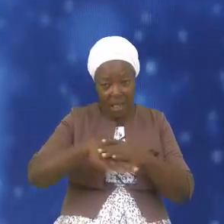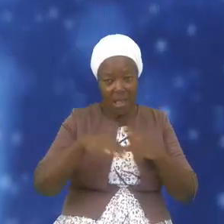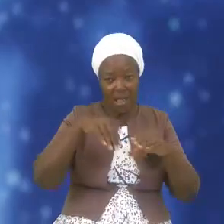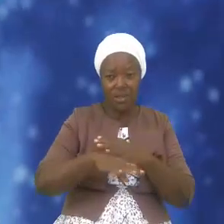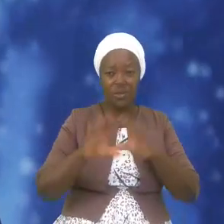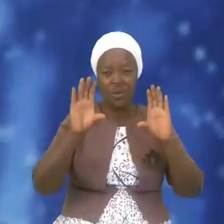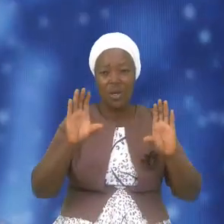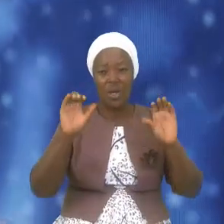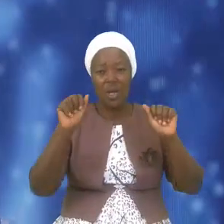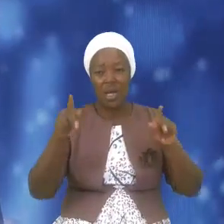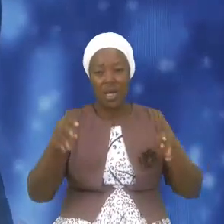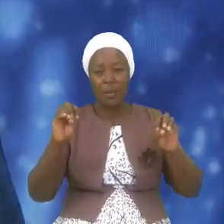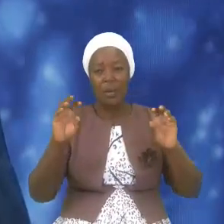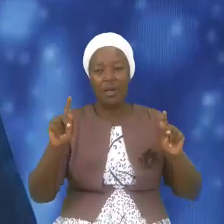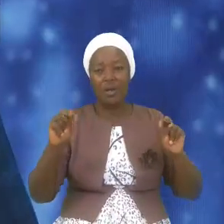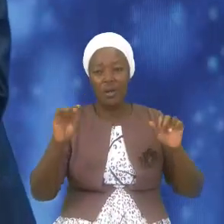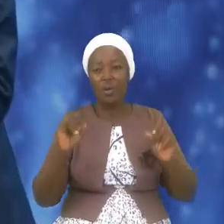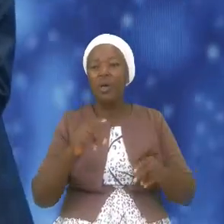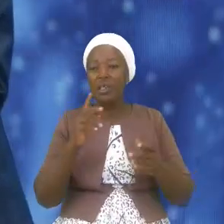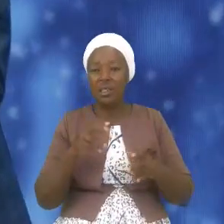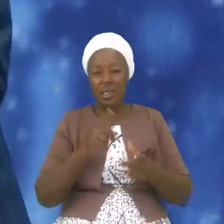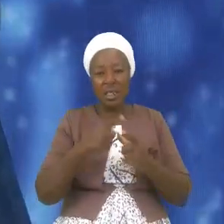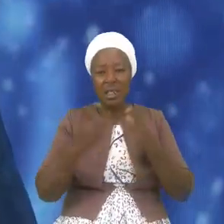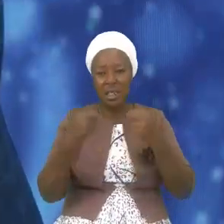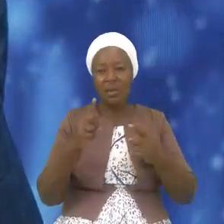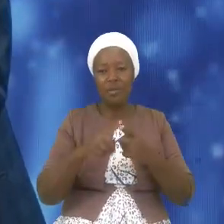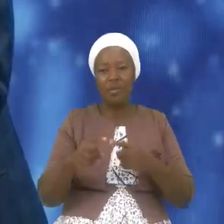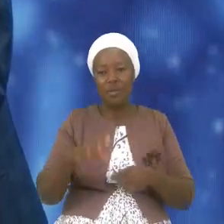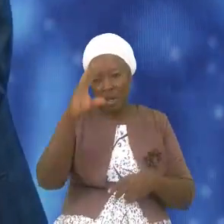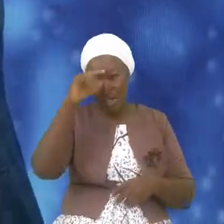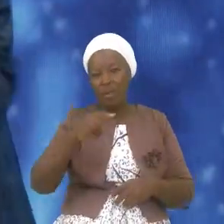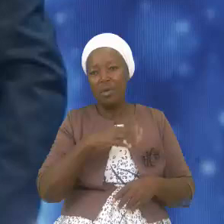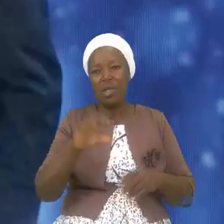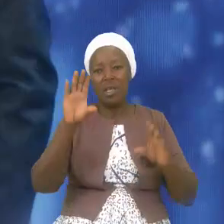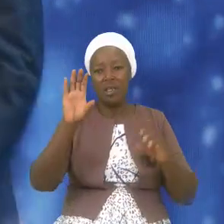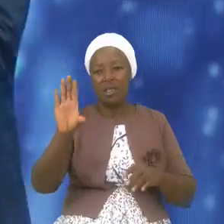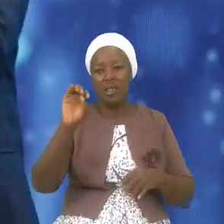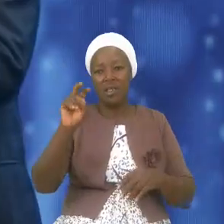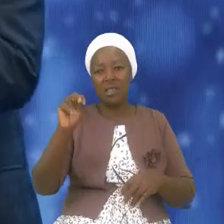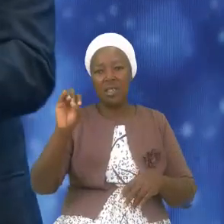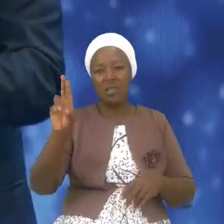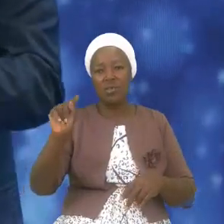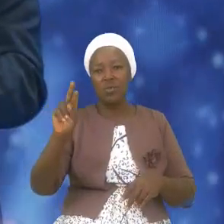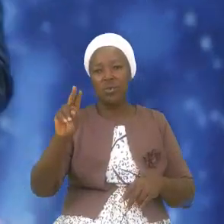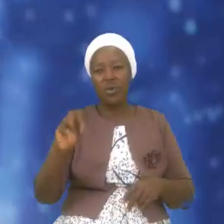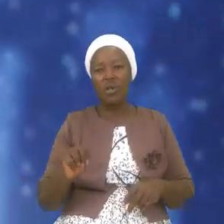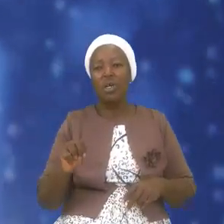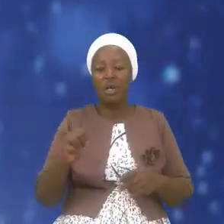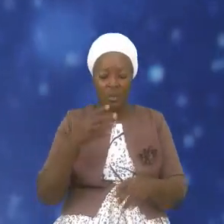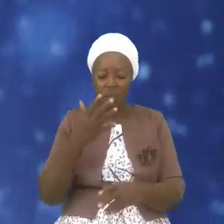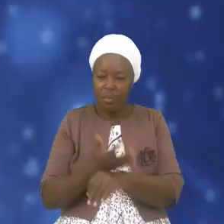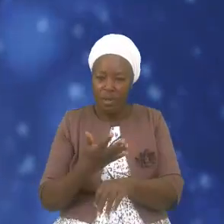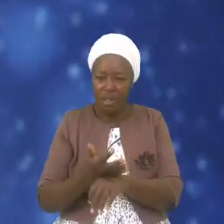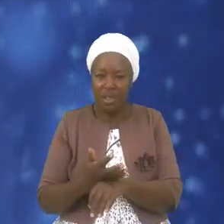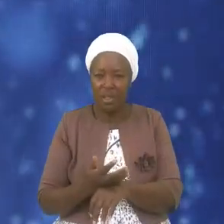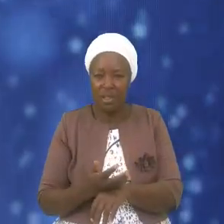a centurion, beseeching him, pleading with him, asking him. In verse 6, it